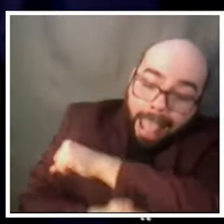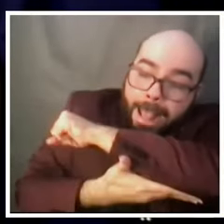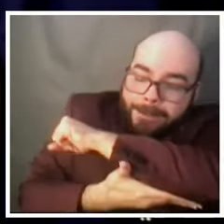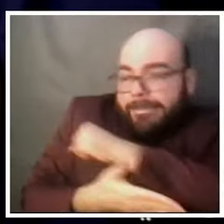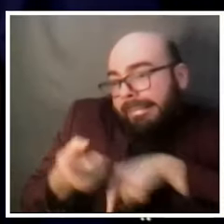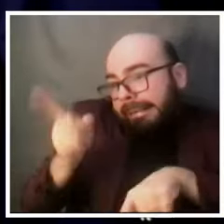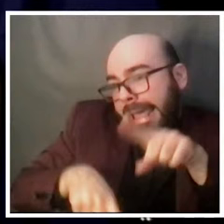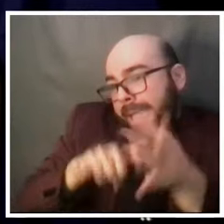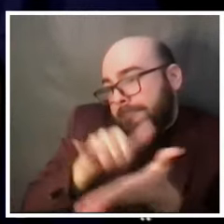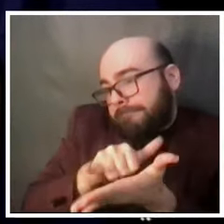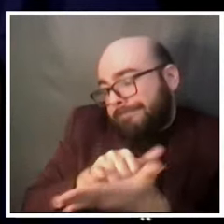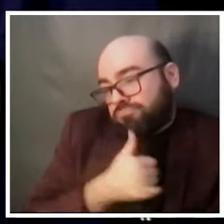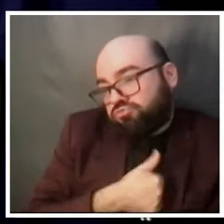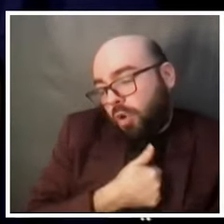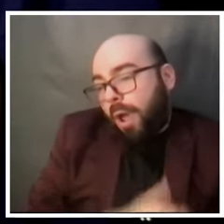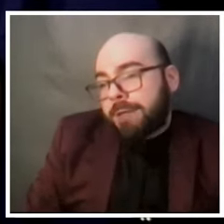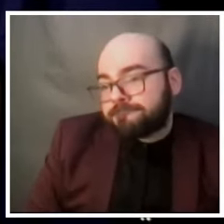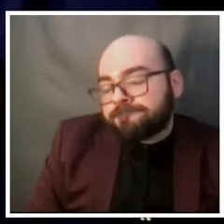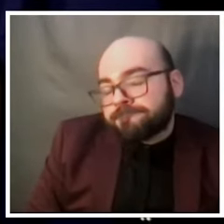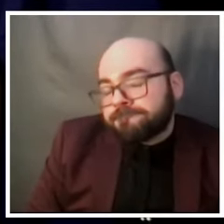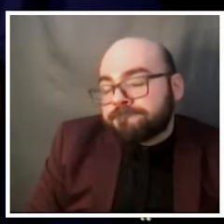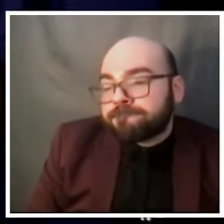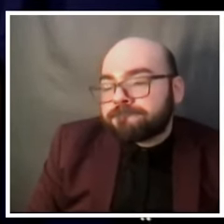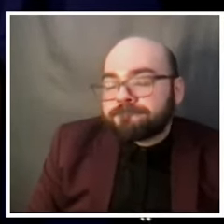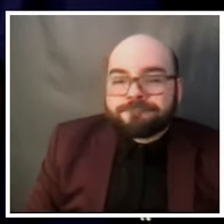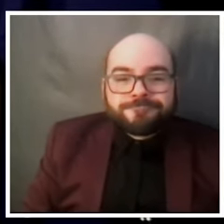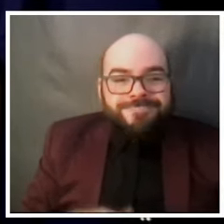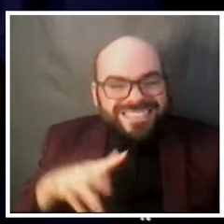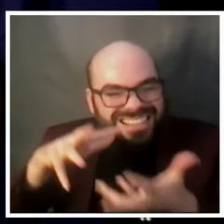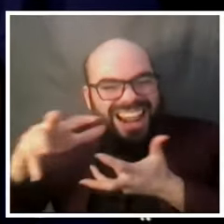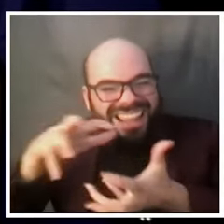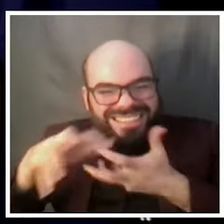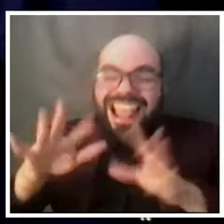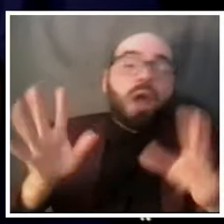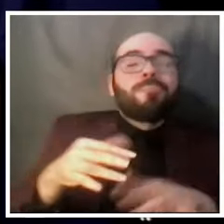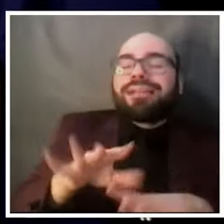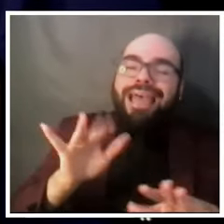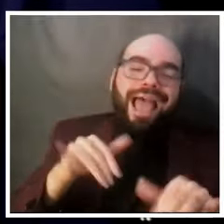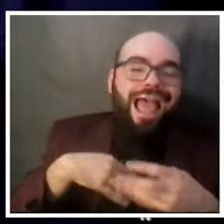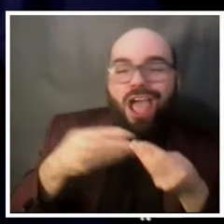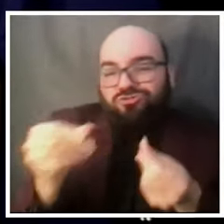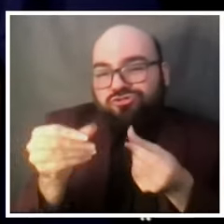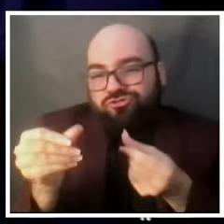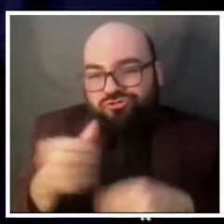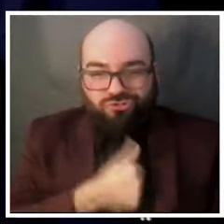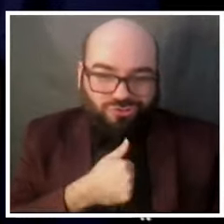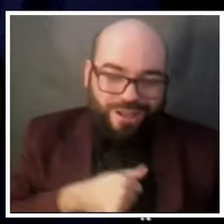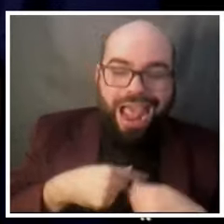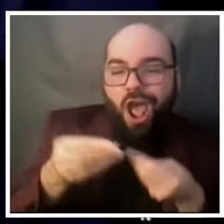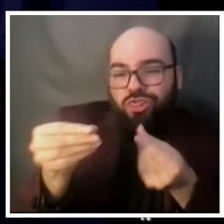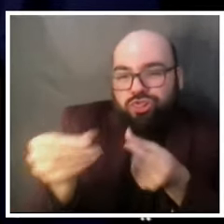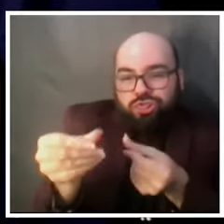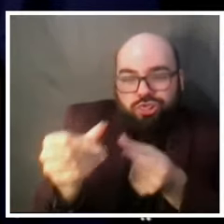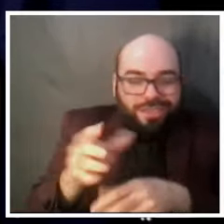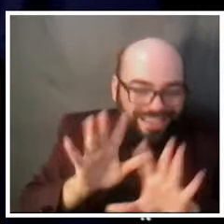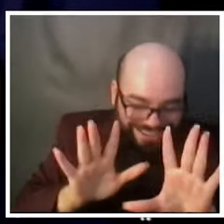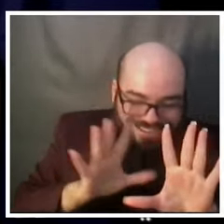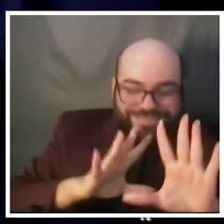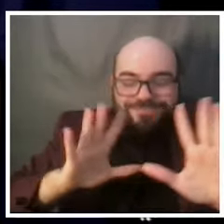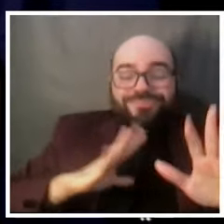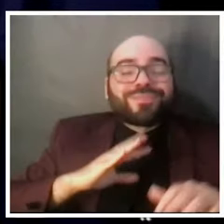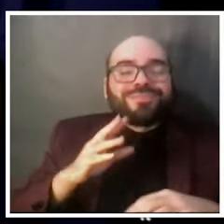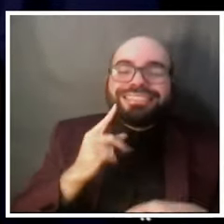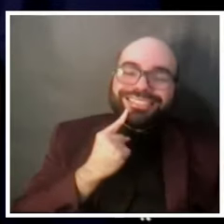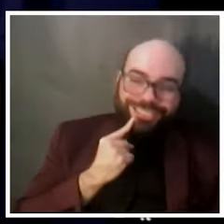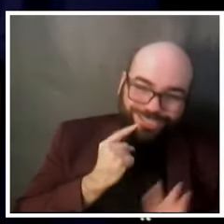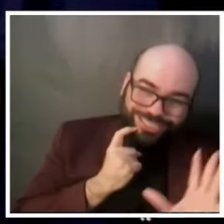Look, on a serious note, since I came to office, I've